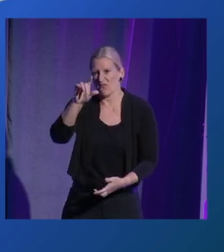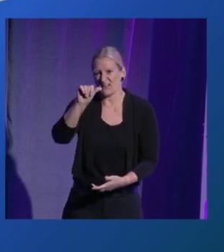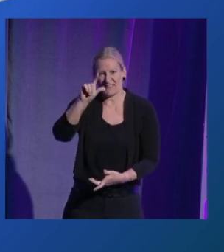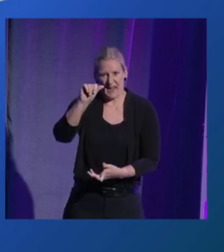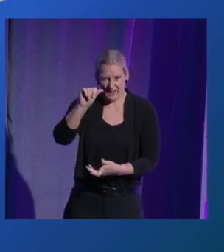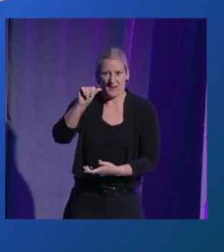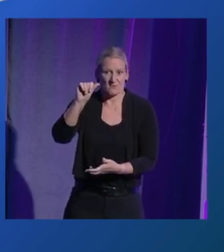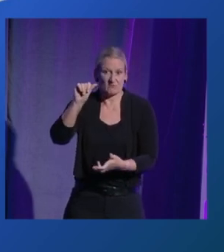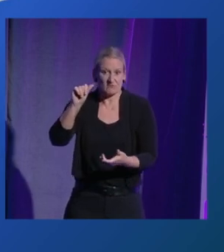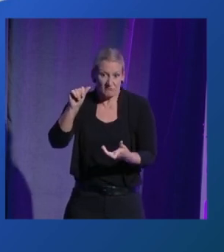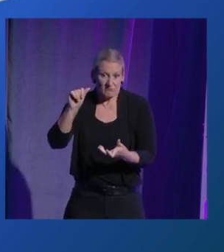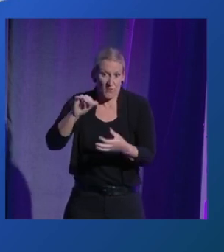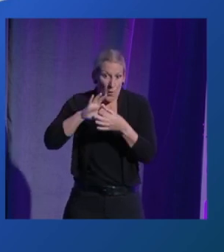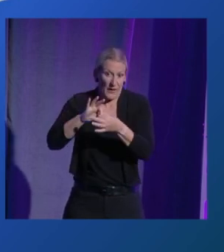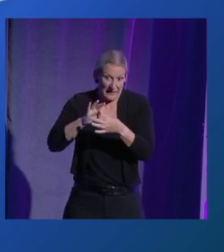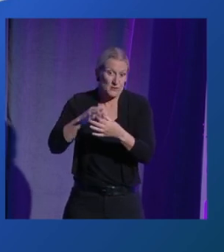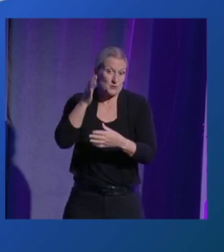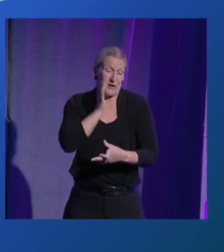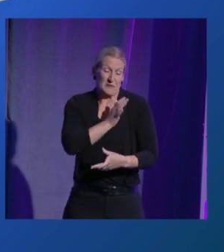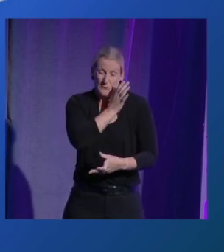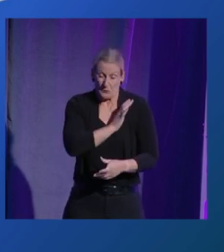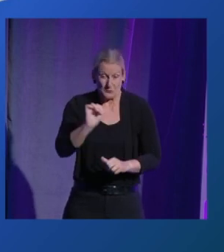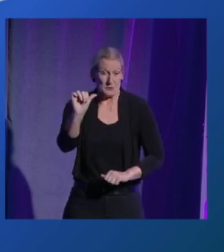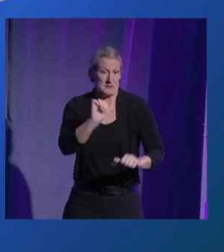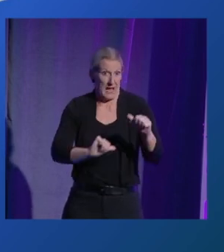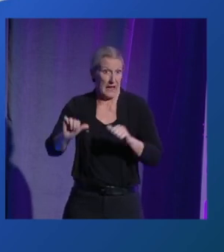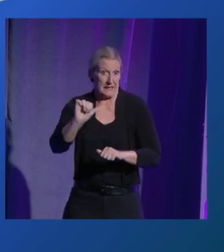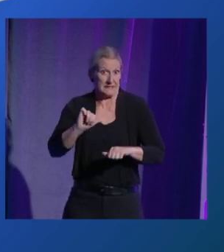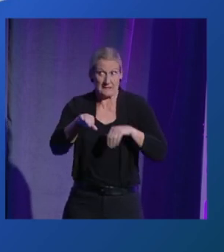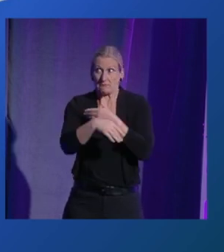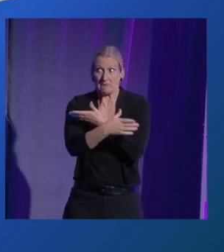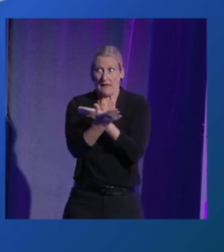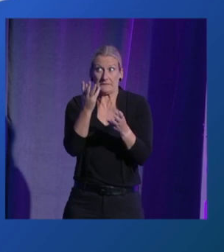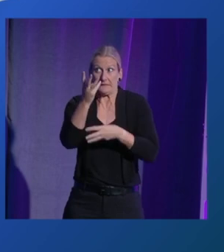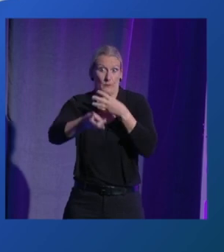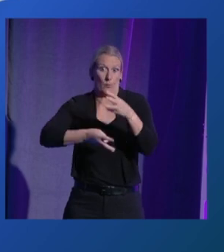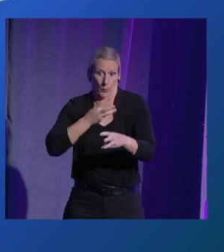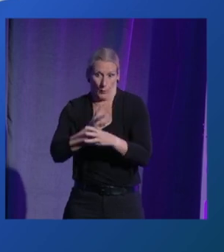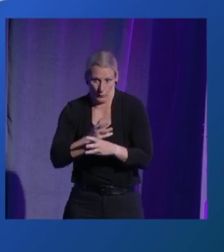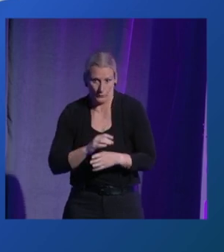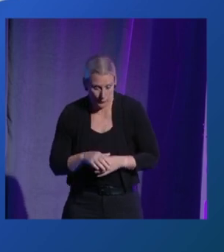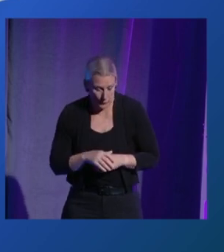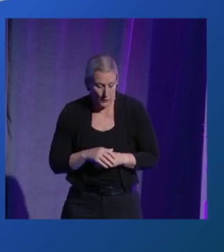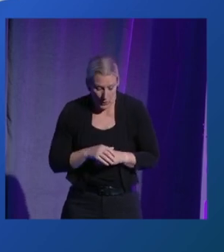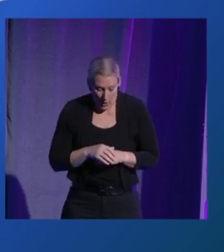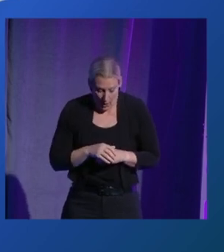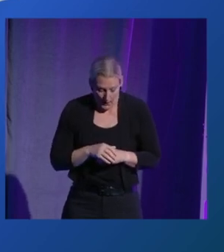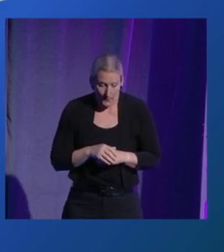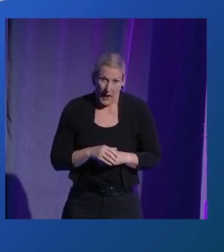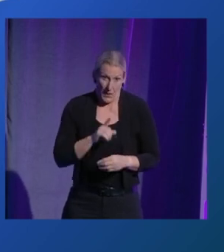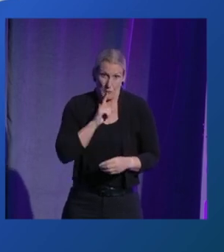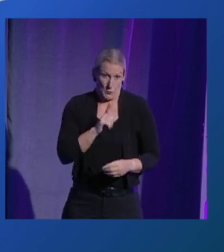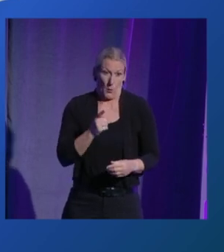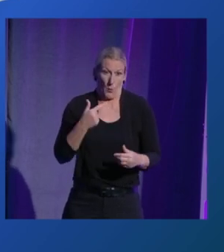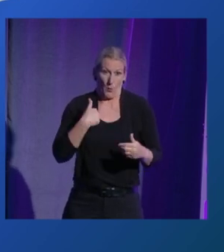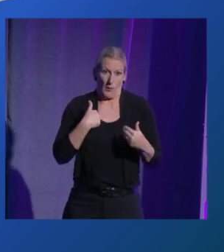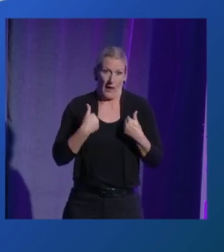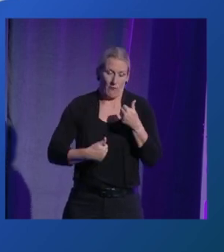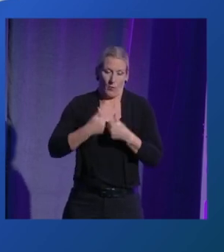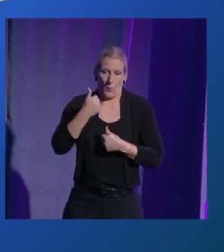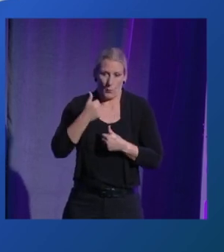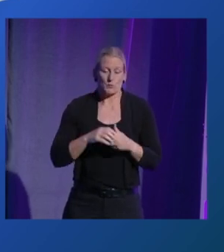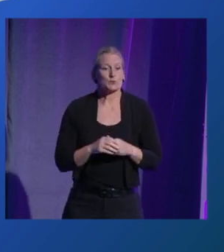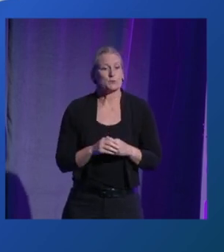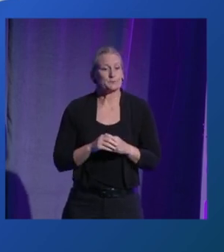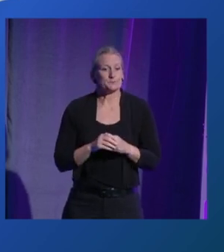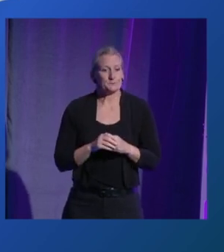innovated pipe Innovative pipeline in seeds and traits and crop protection in addition to our climate Field view uh on Farm